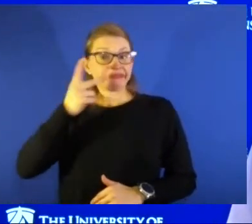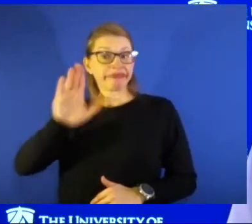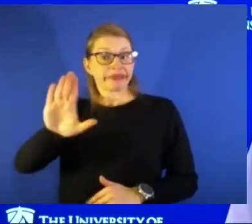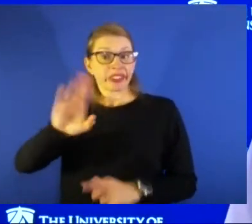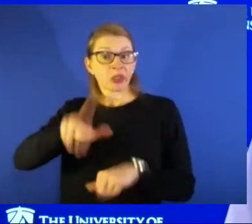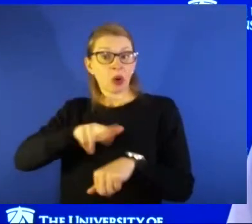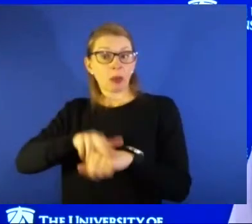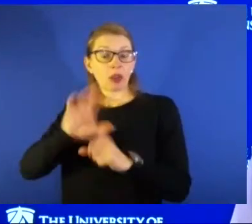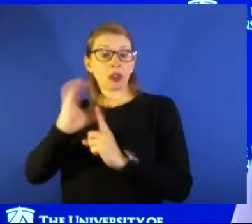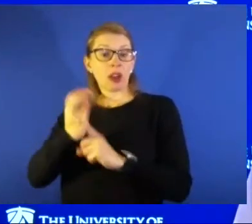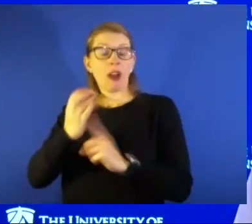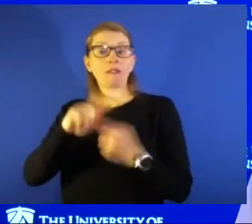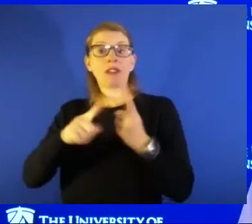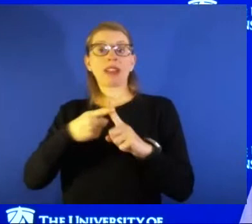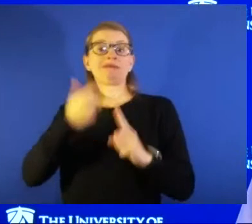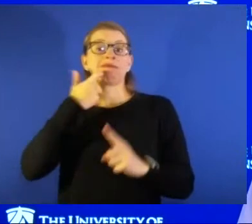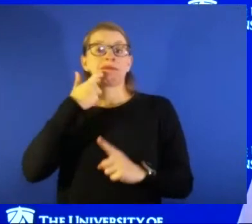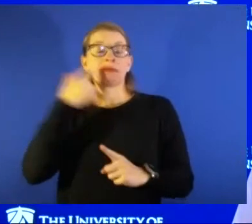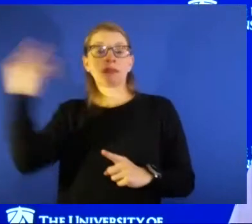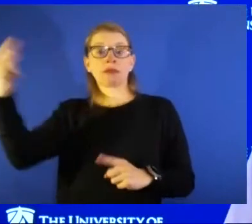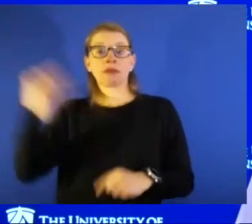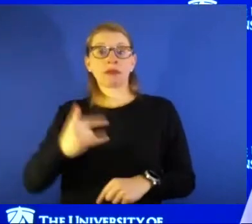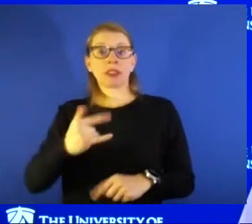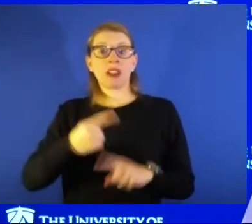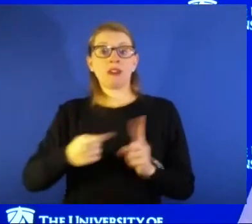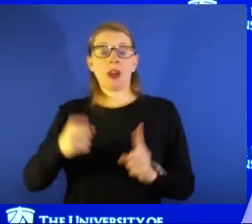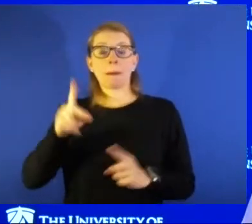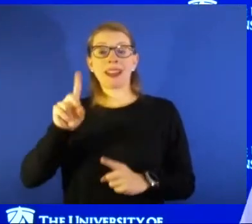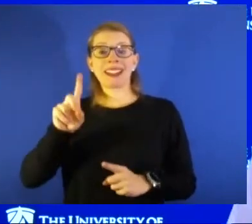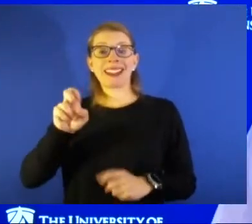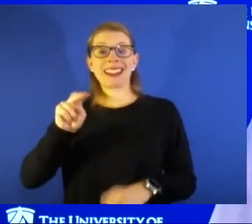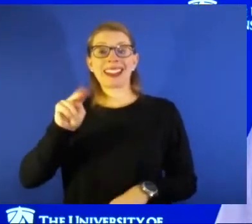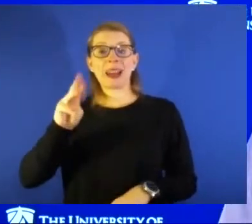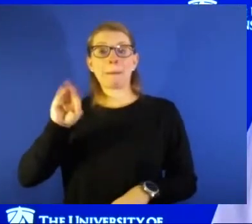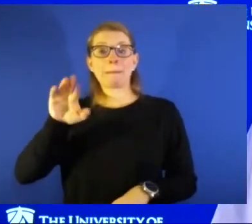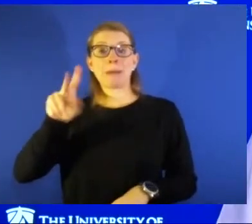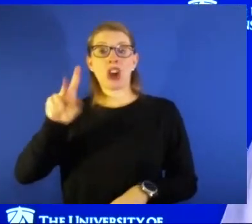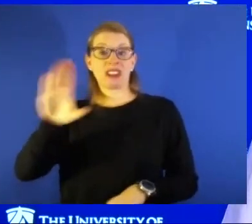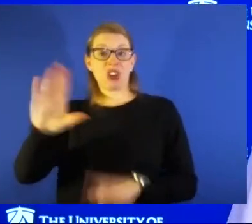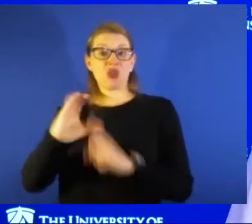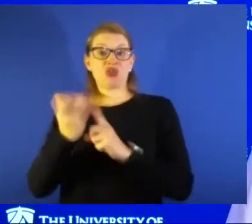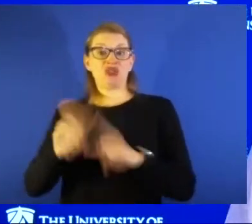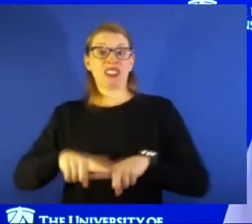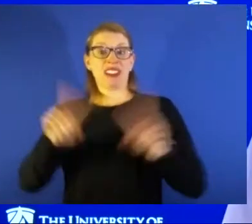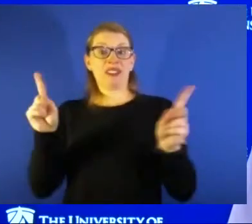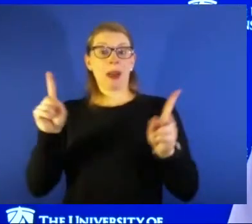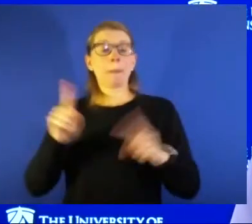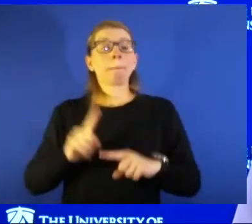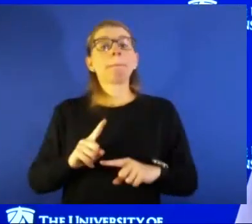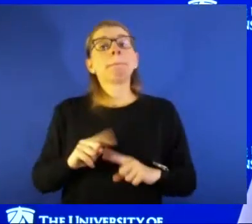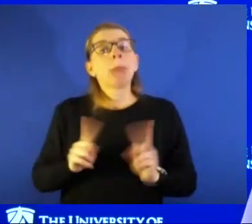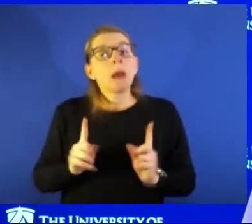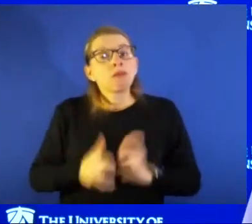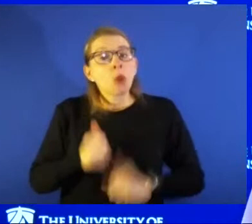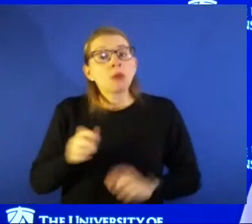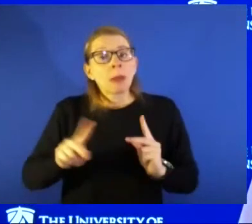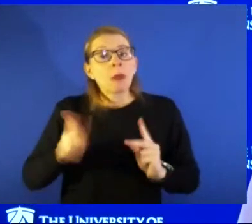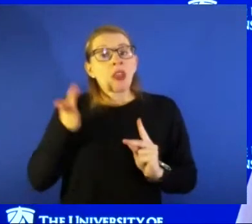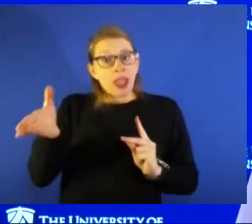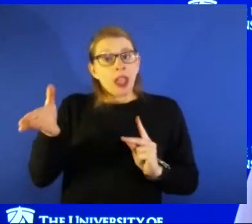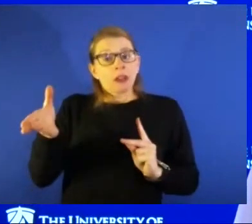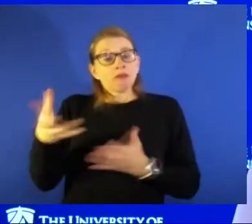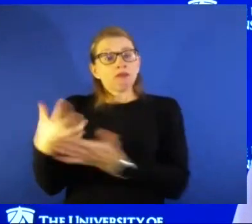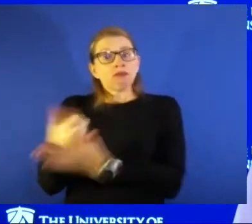just returned from Denmark, I believe, and their culture is very different. But most of the people there are vaccinated. Most